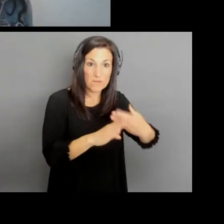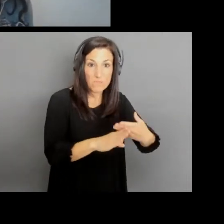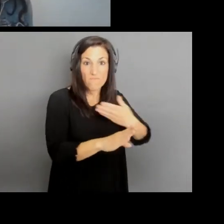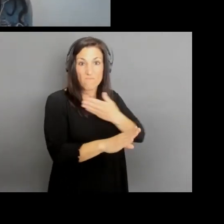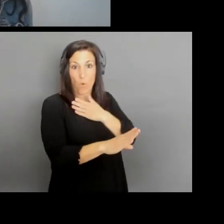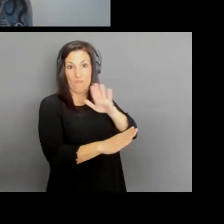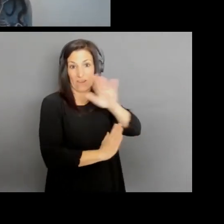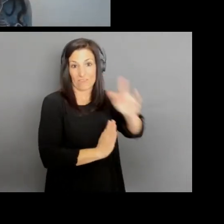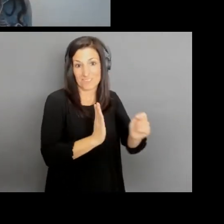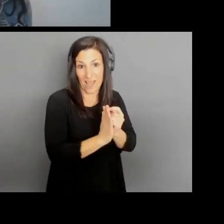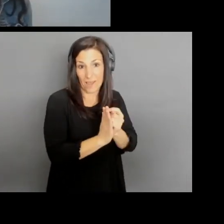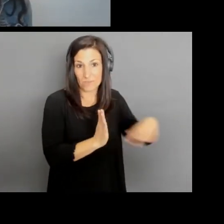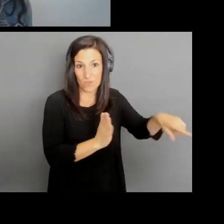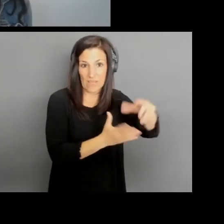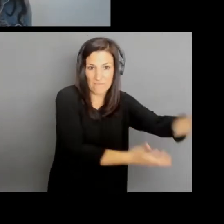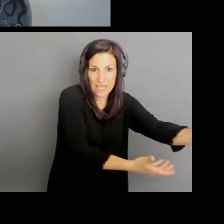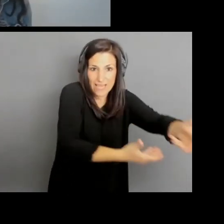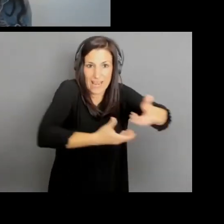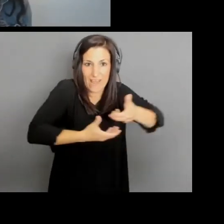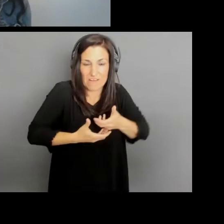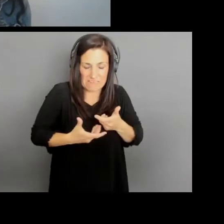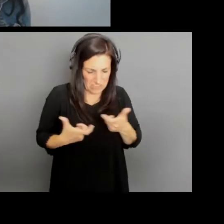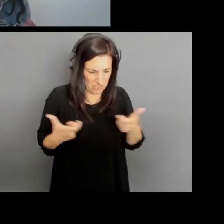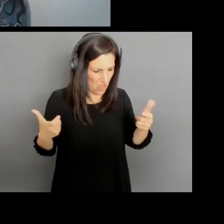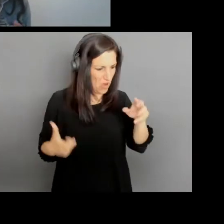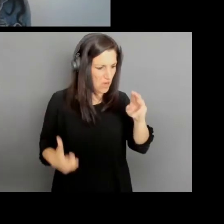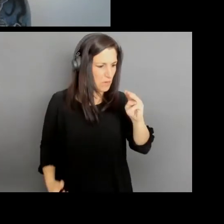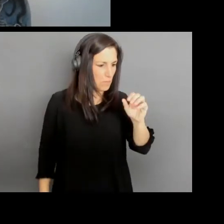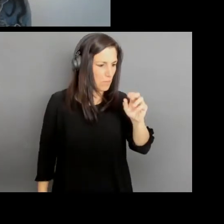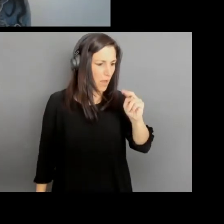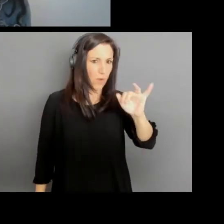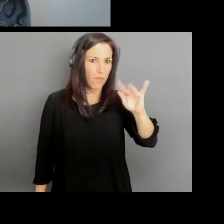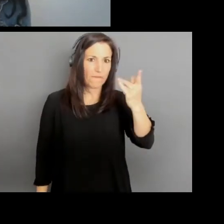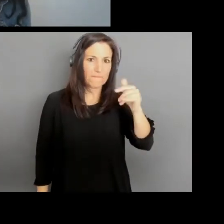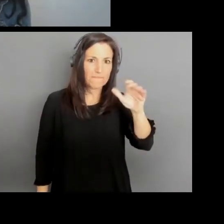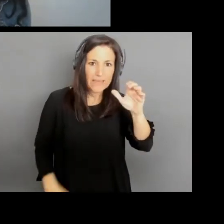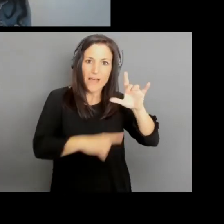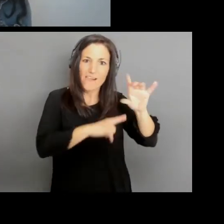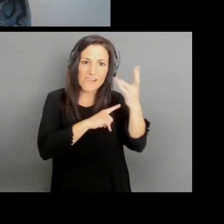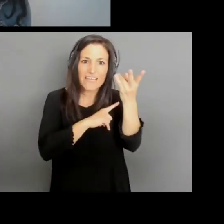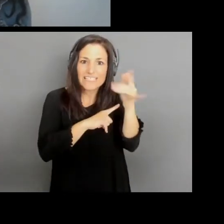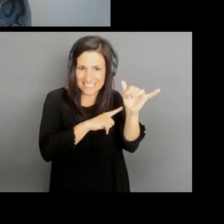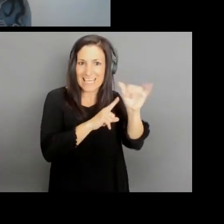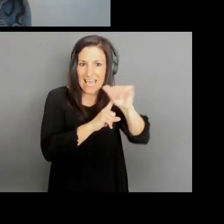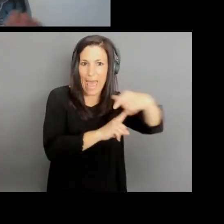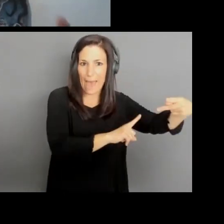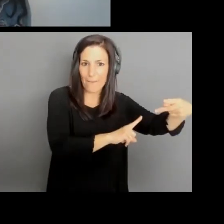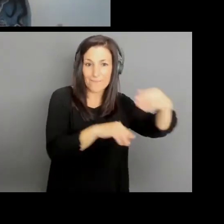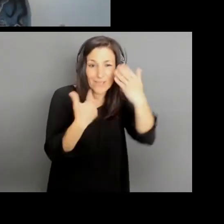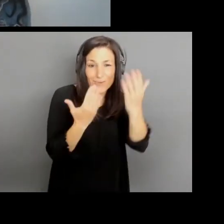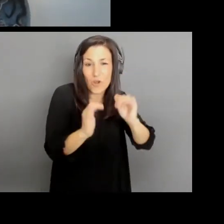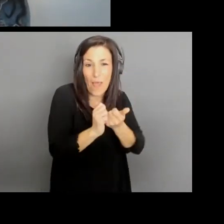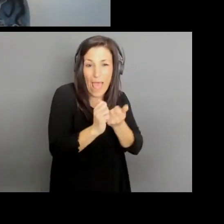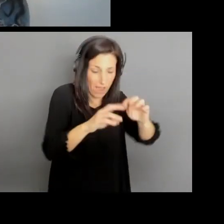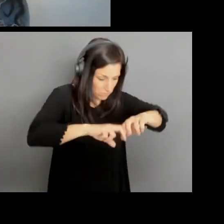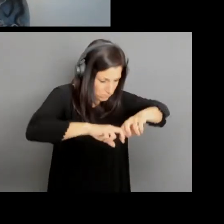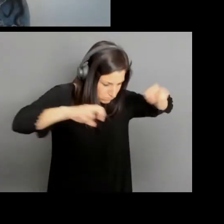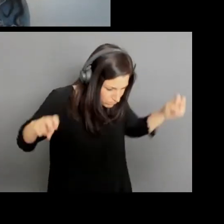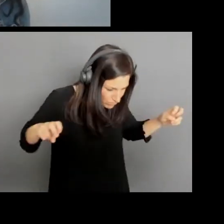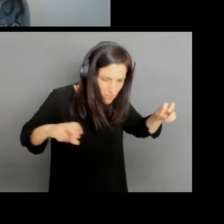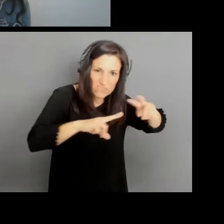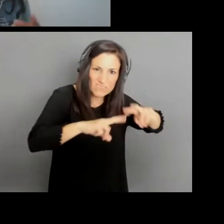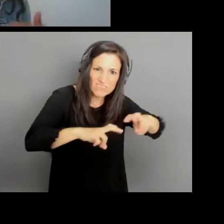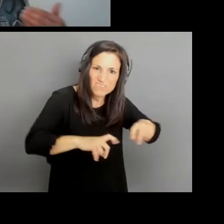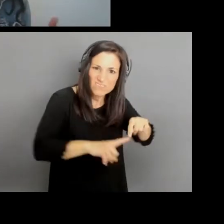inherited this large monolithic legacy application, and they don't really understand the inner workings of how things work and what kind of APIs are being